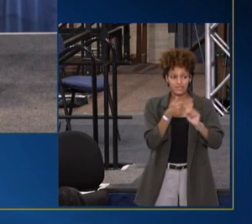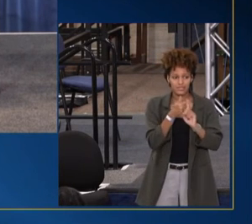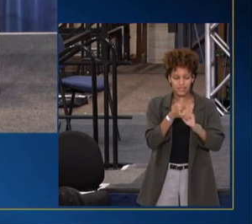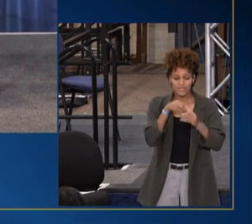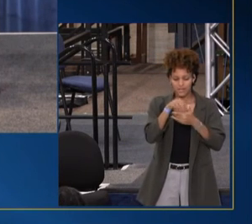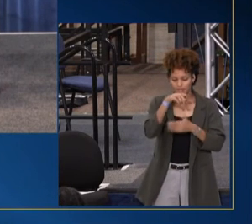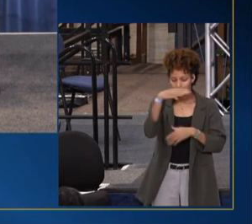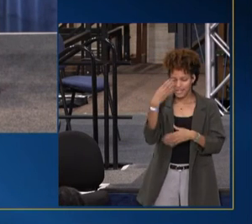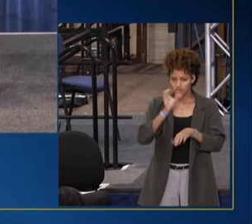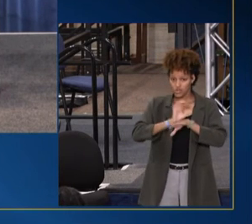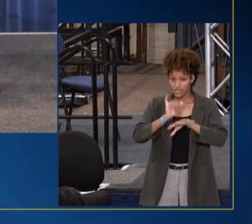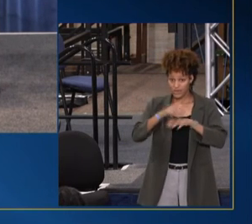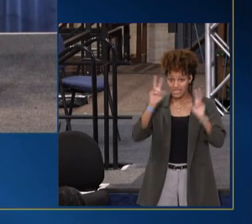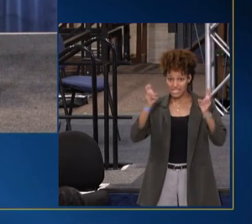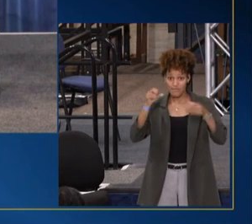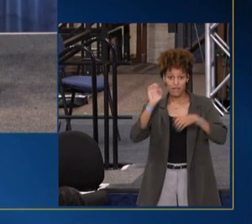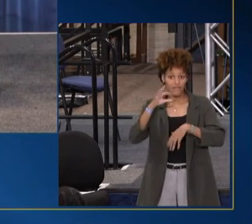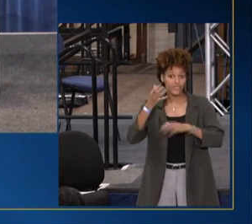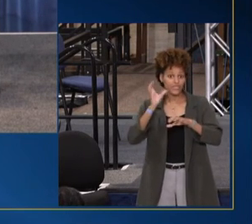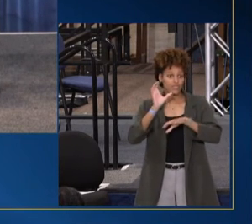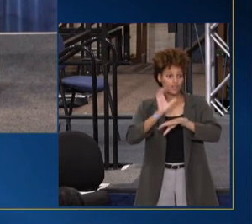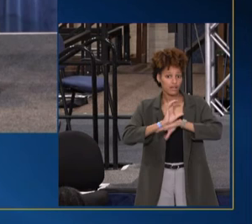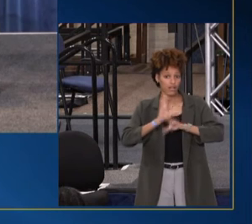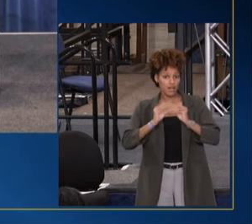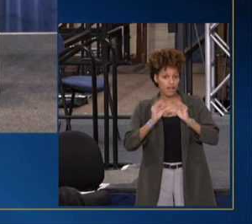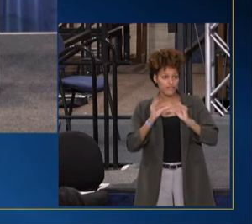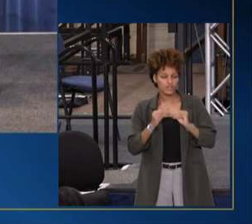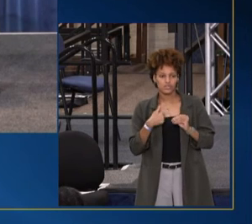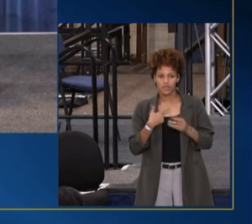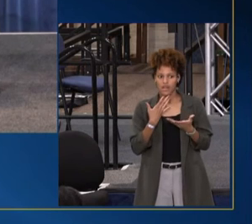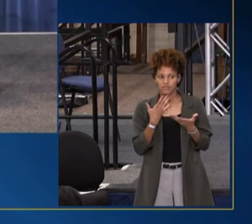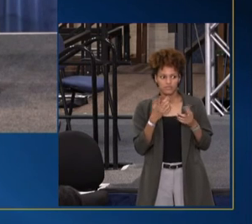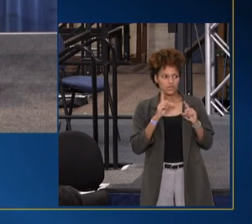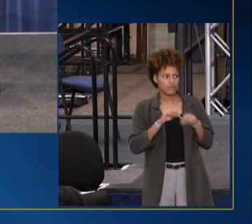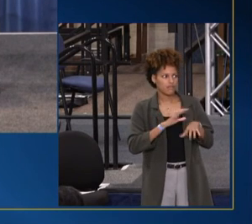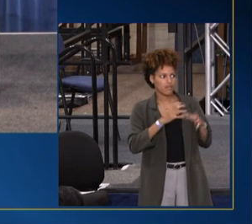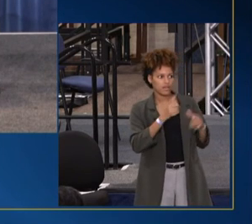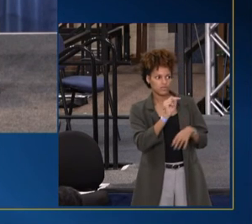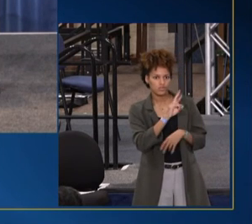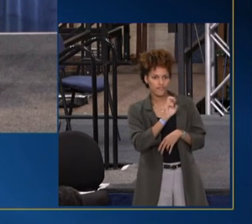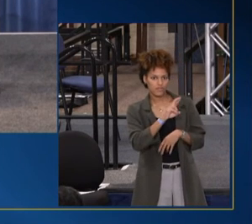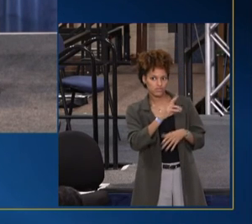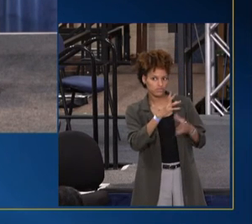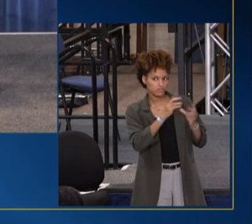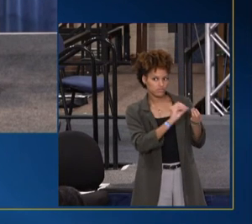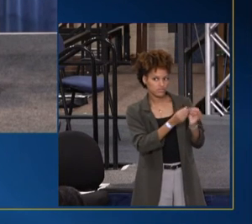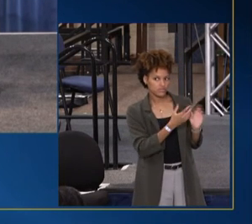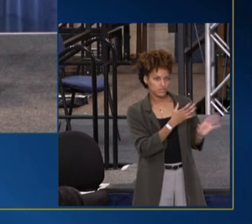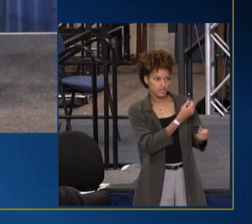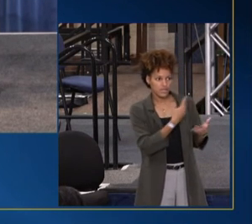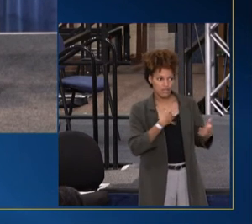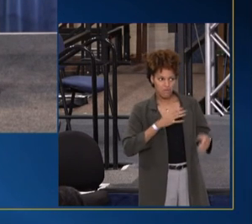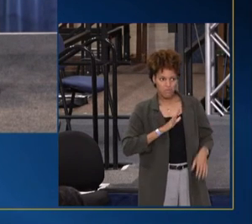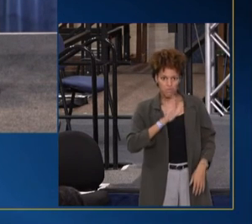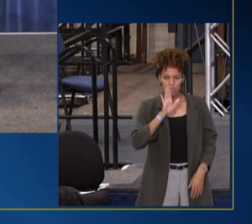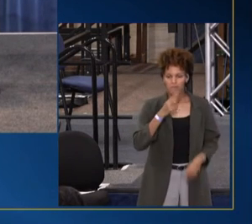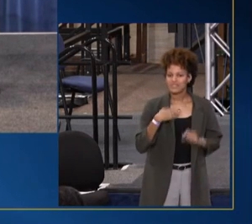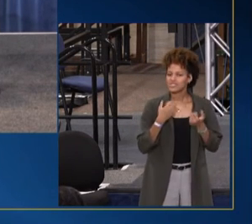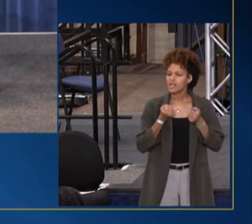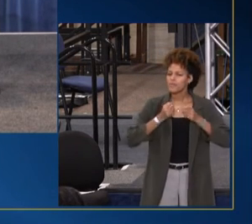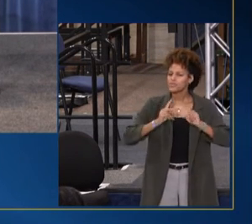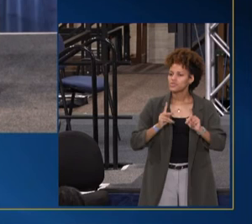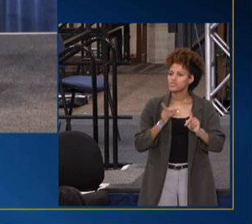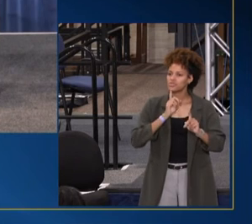yet, I relied a lot on the Trevor Project's data, and also, which is why I raised my hand. But it was an opportunity to